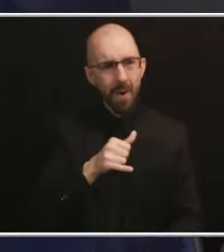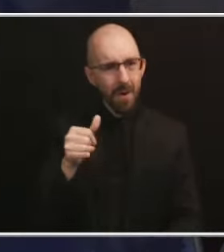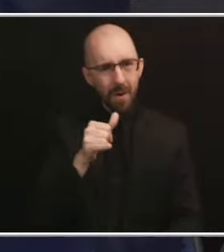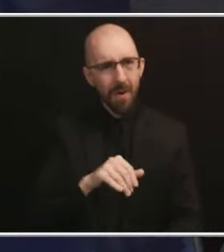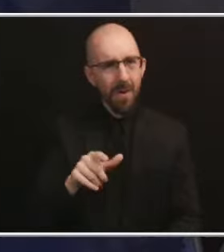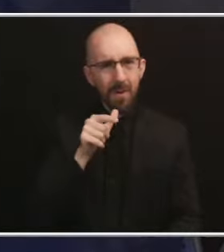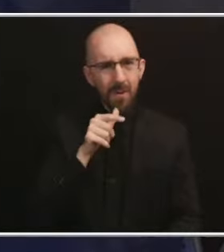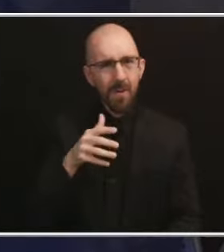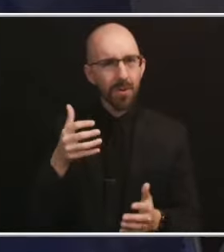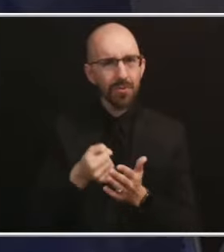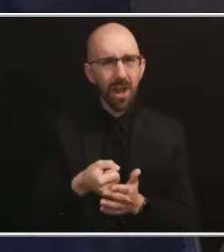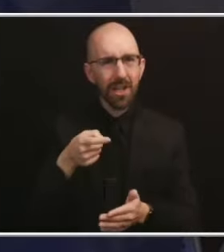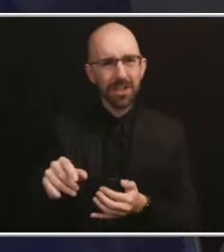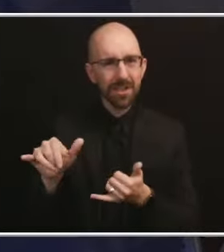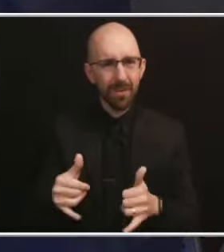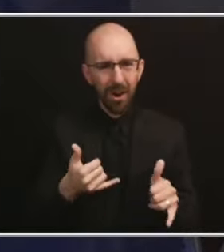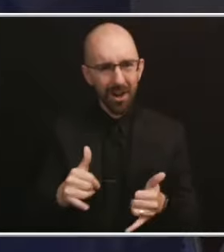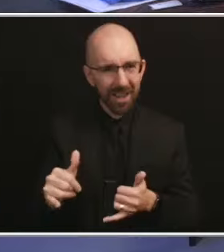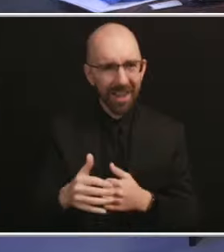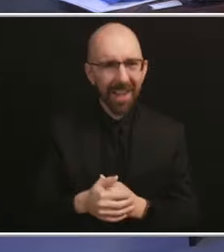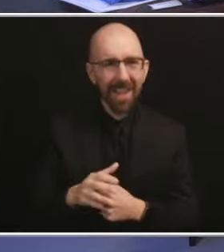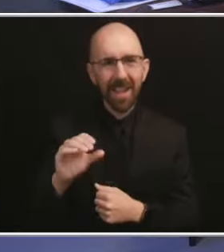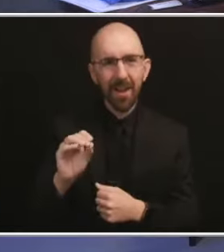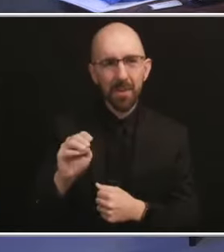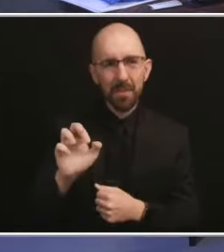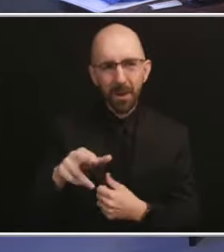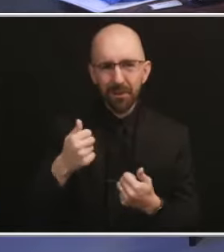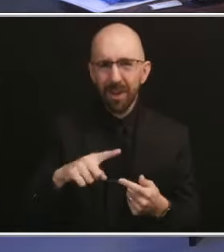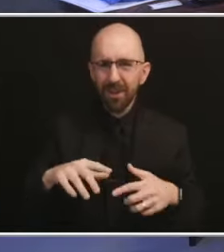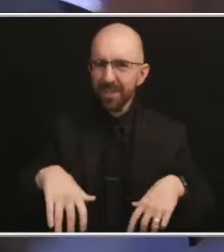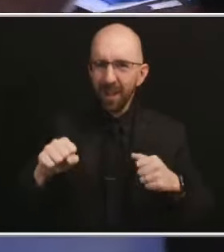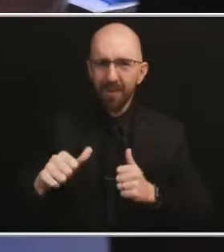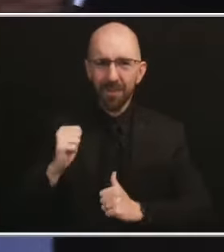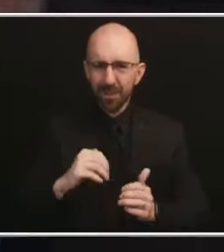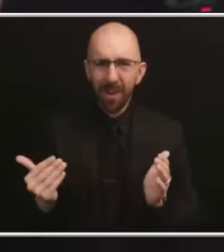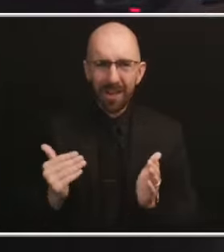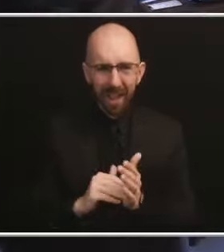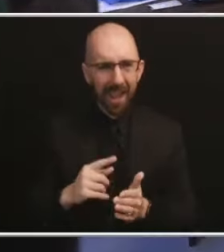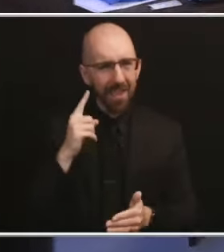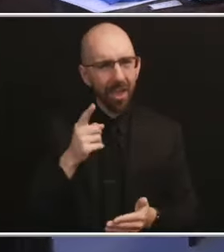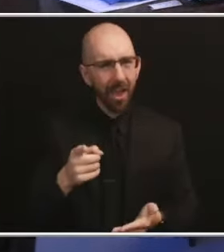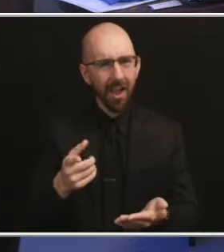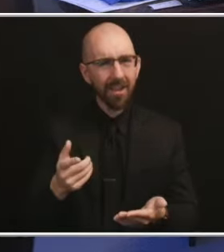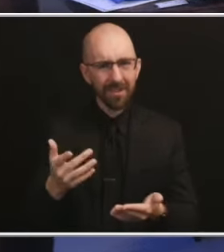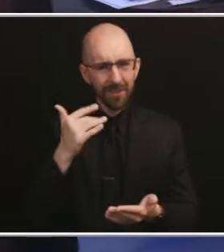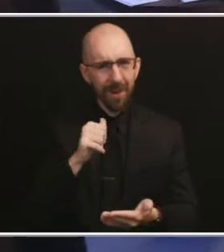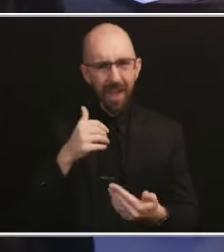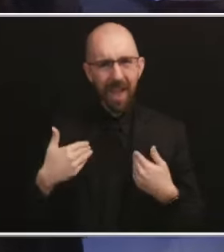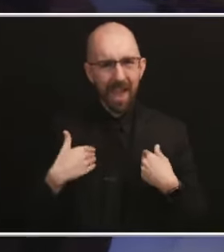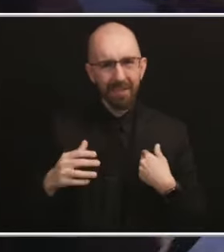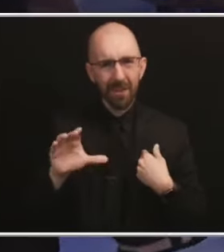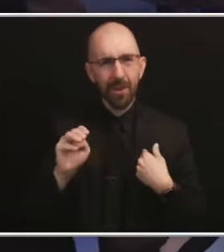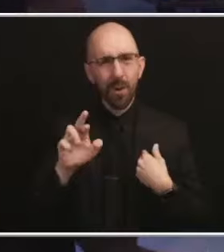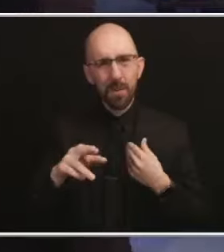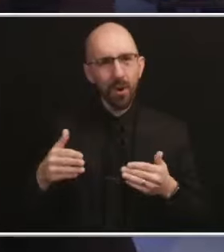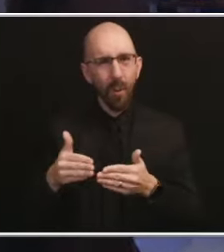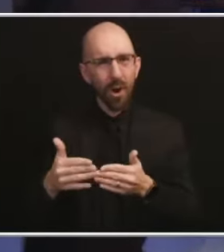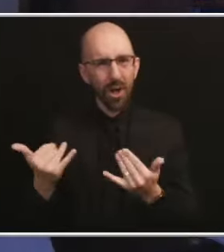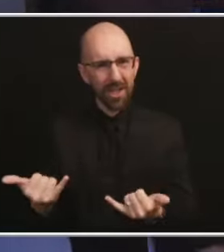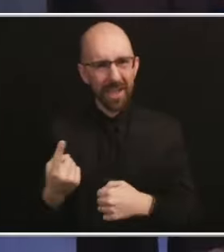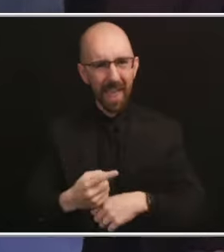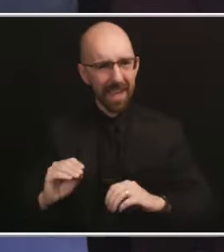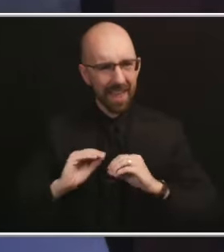crashing this, Coomer? Are you trying to take over this program again? Yeah, I thought this was Open Mics with Dr. Coomer today, no? Oh, here we go. All right, I think we